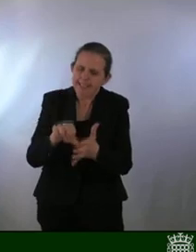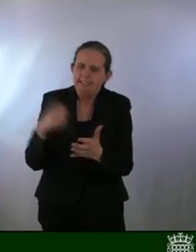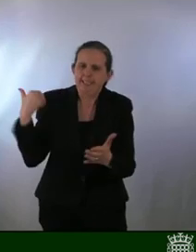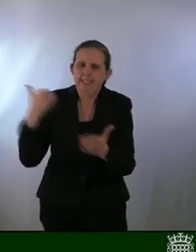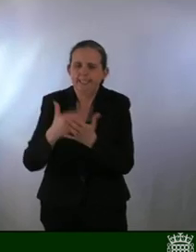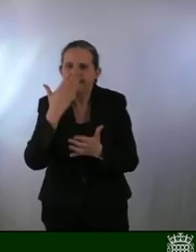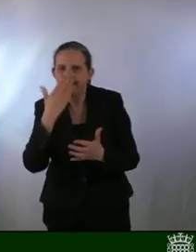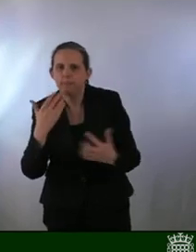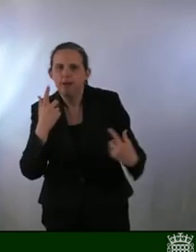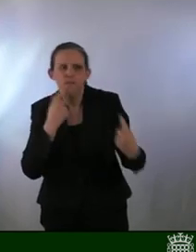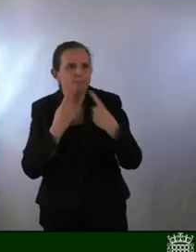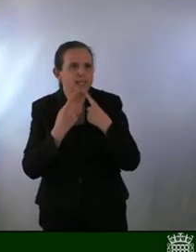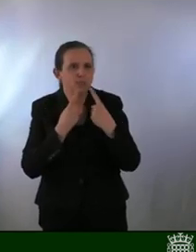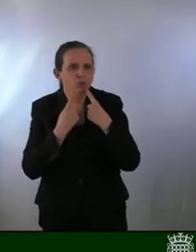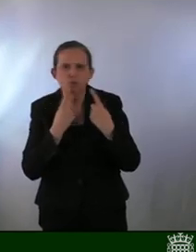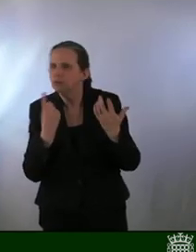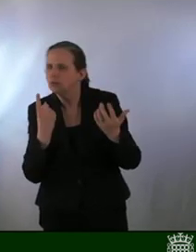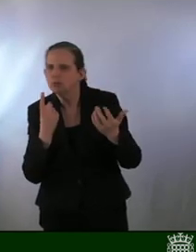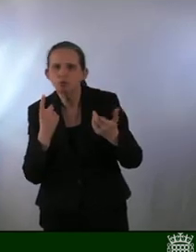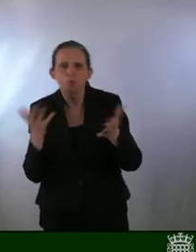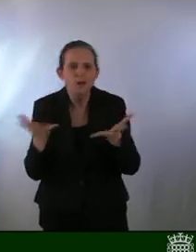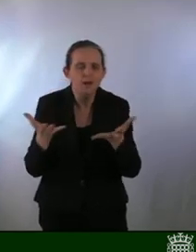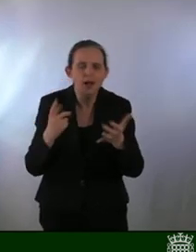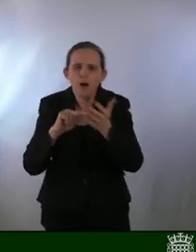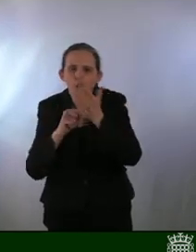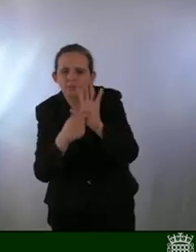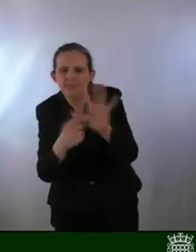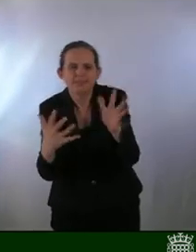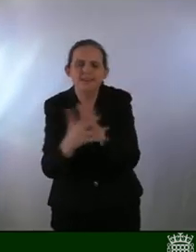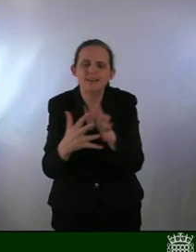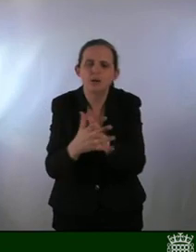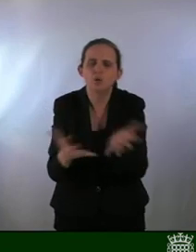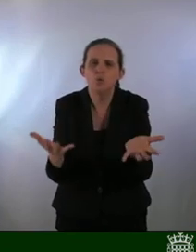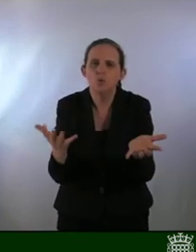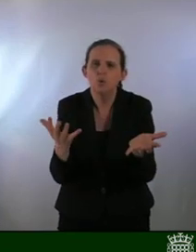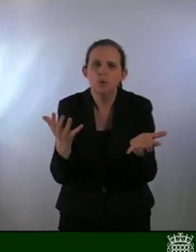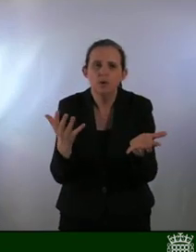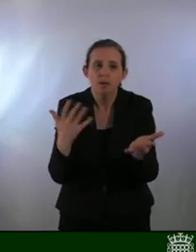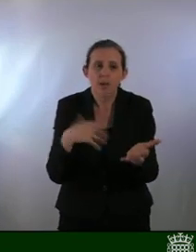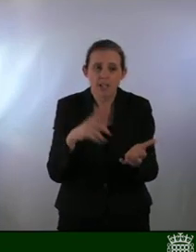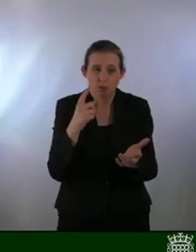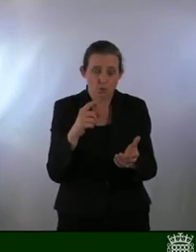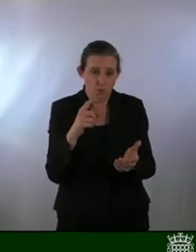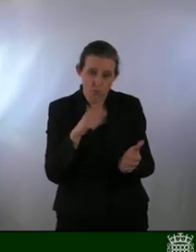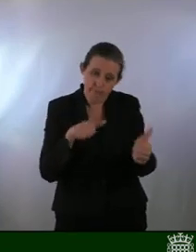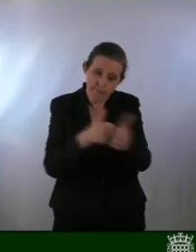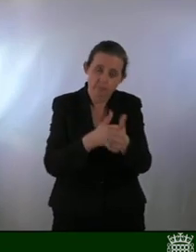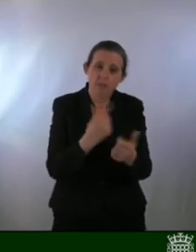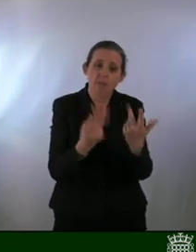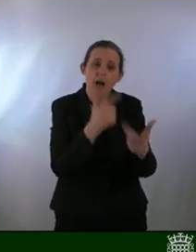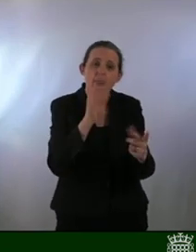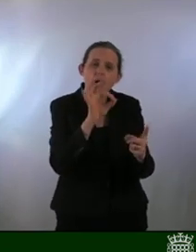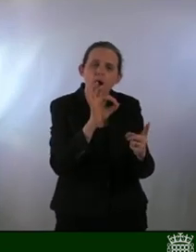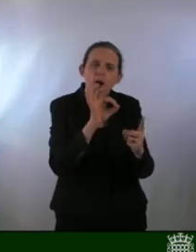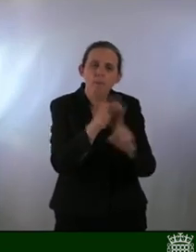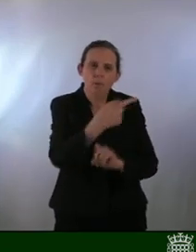the information, the way the information has been presented. And so that we see, just to pick up the point that the spokesman from the SNP